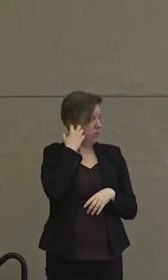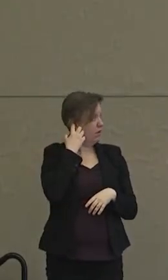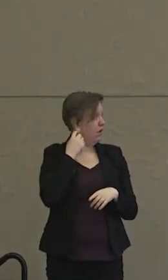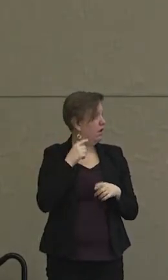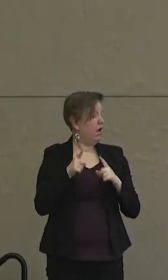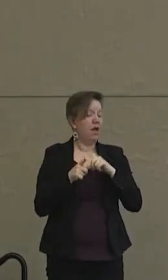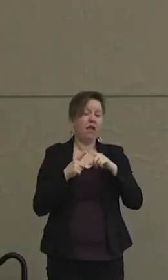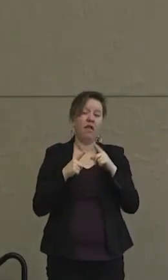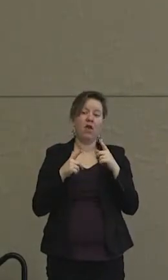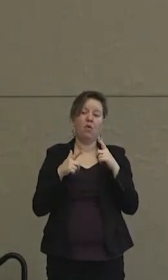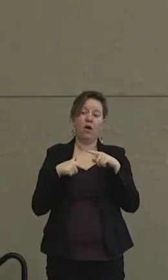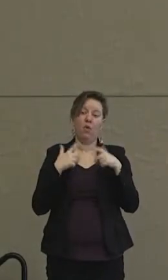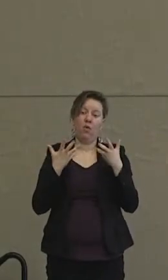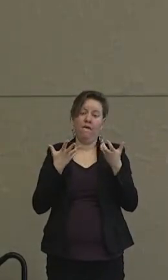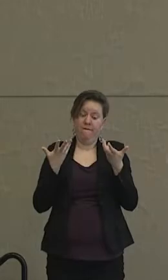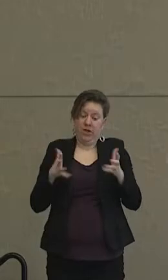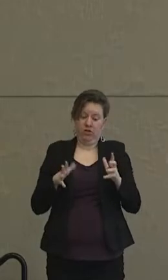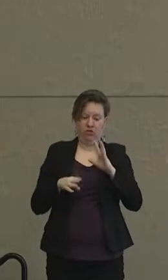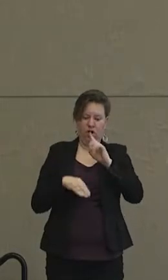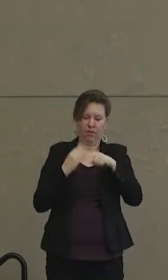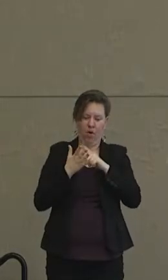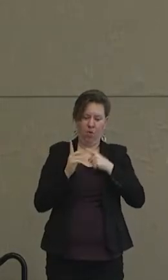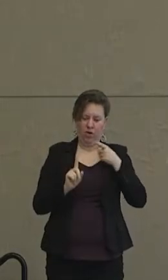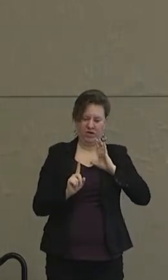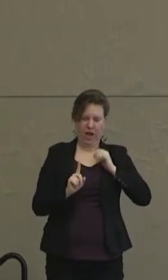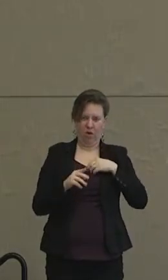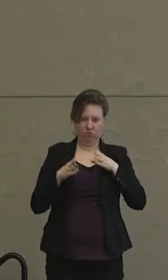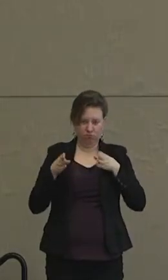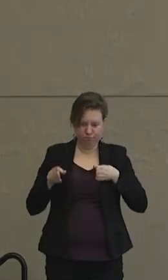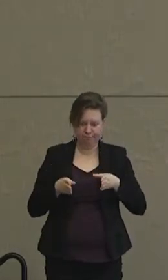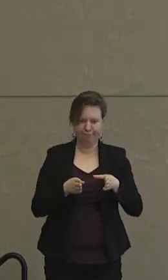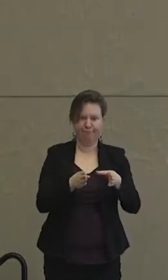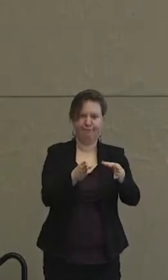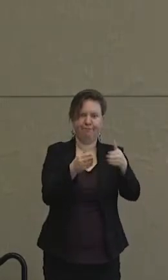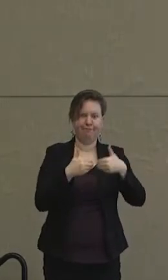And then I want to finish up on talking about, well, what's our path forward.